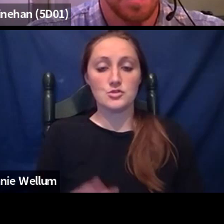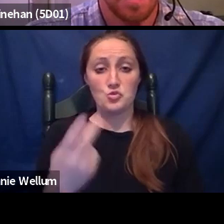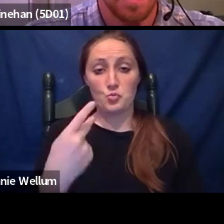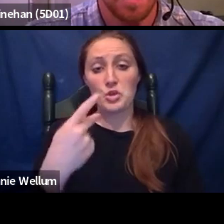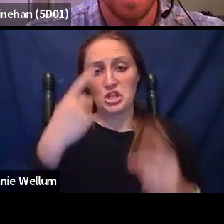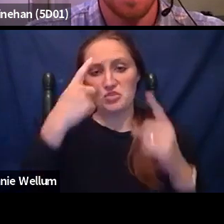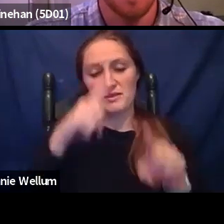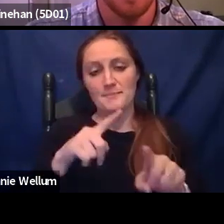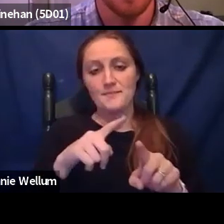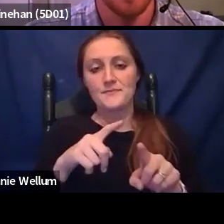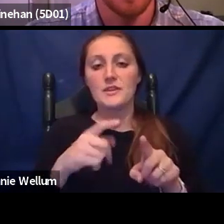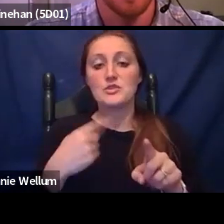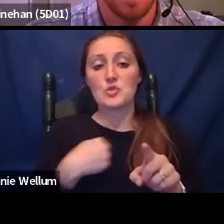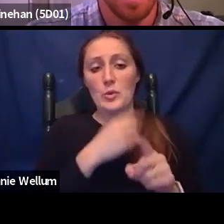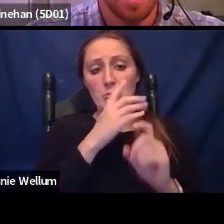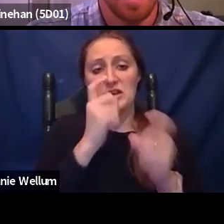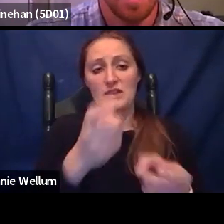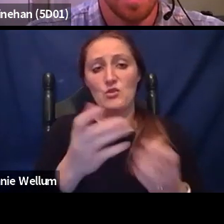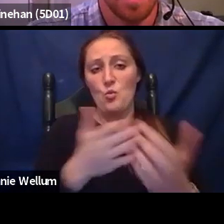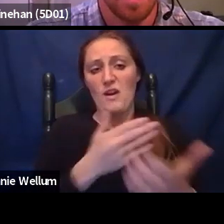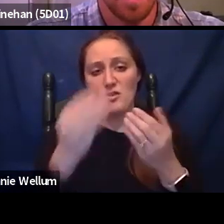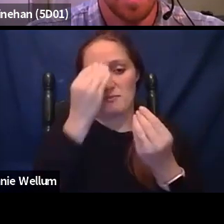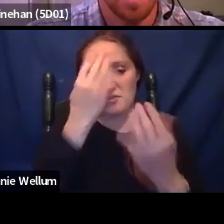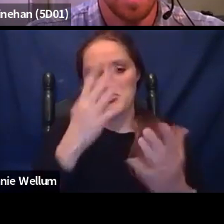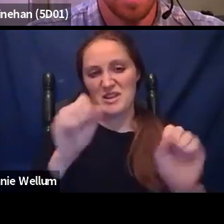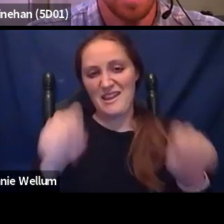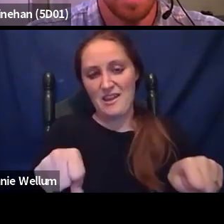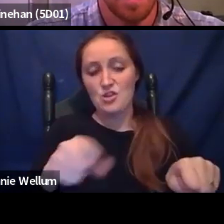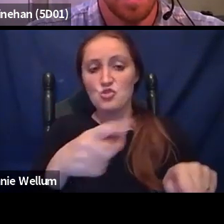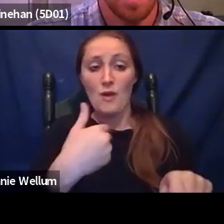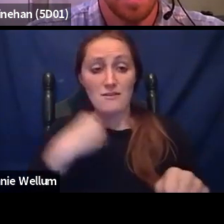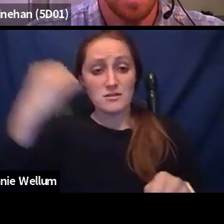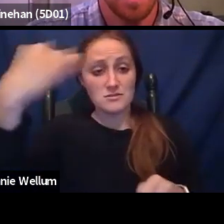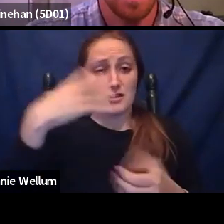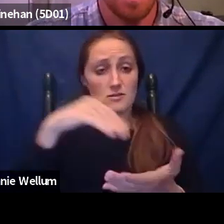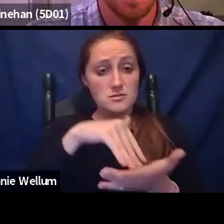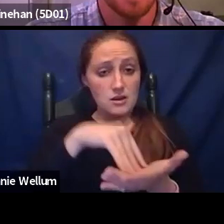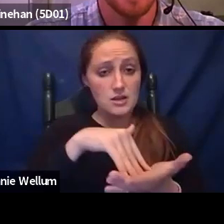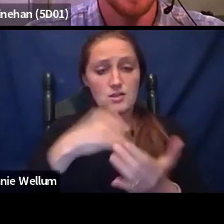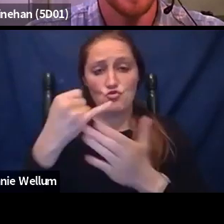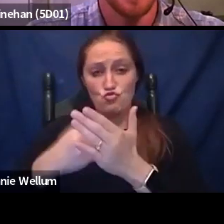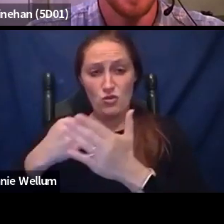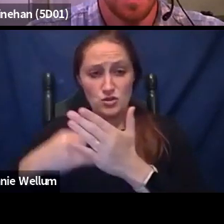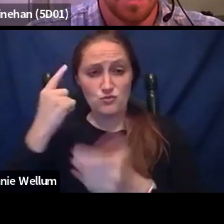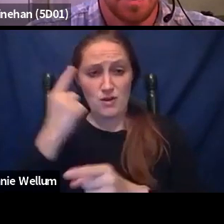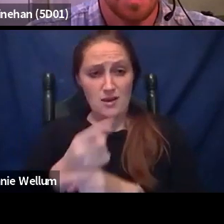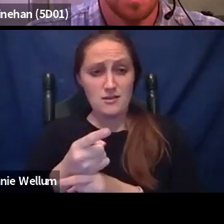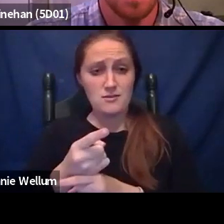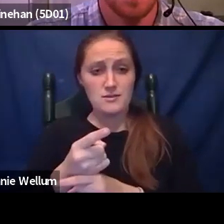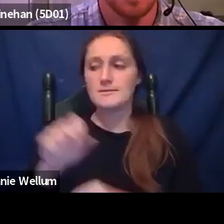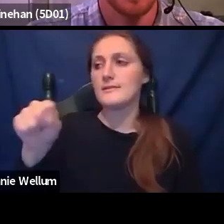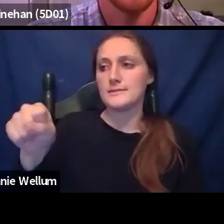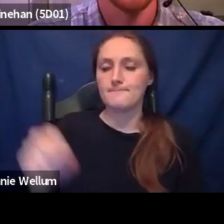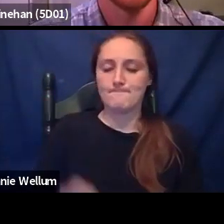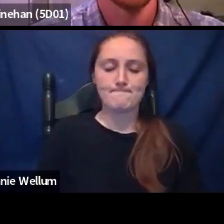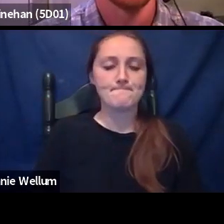whatever information we can. You have the Sun study and the drawings, right? The drawings and renderings.